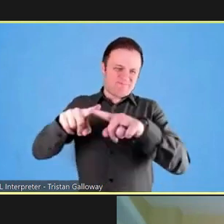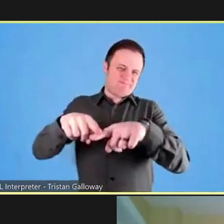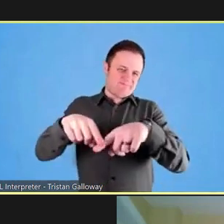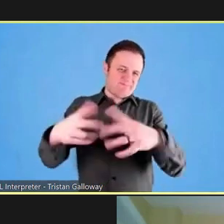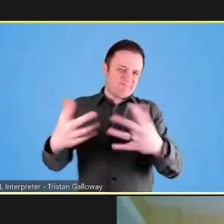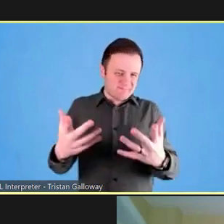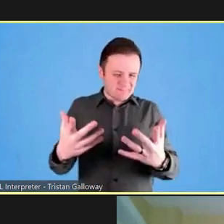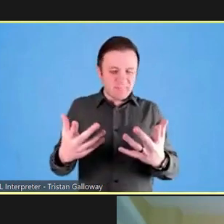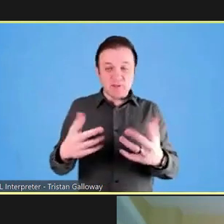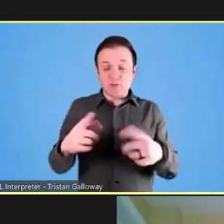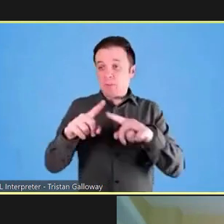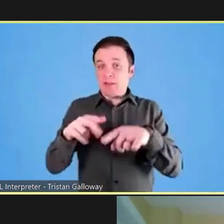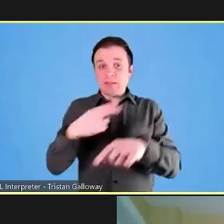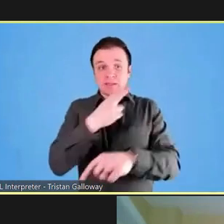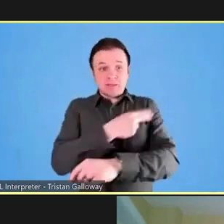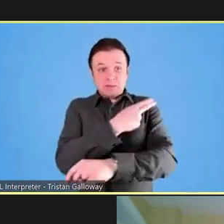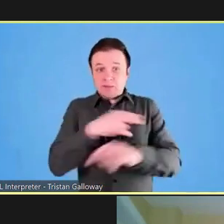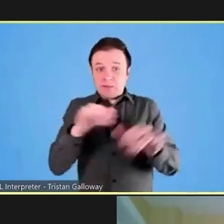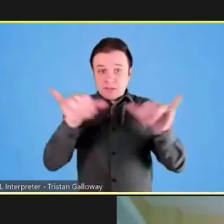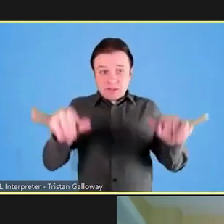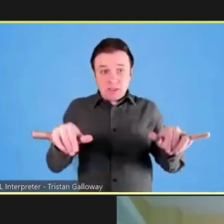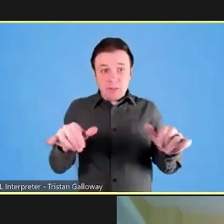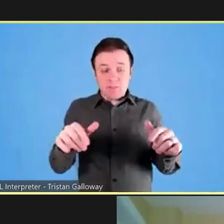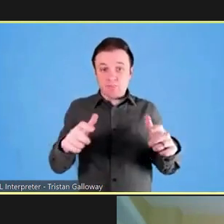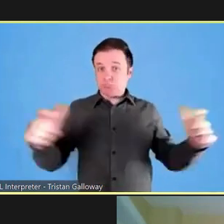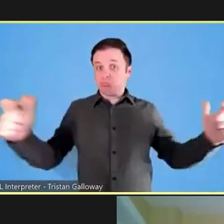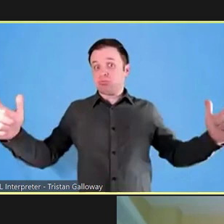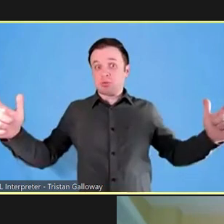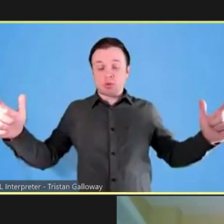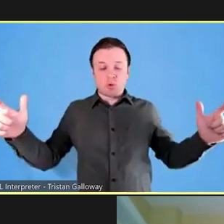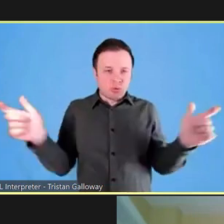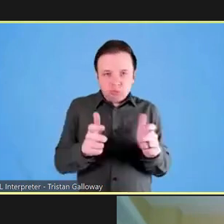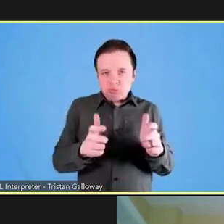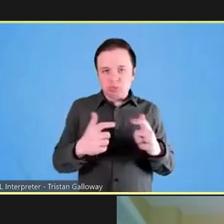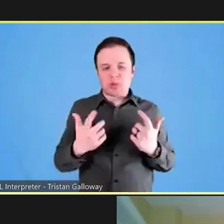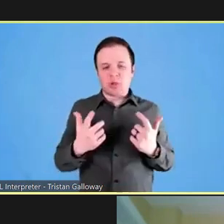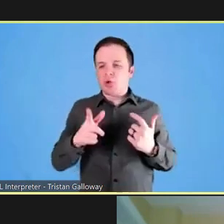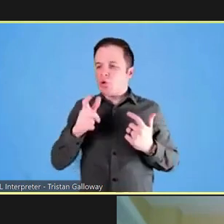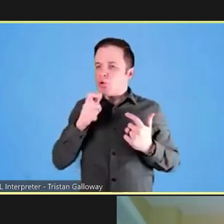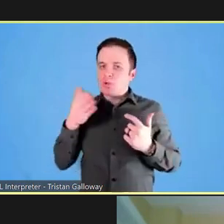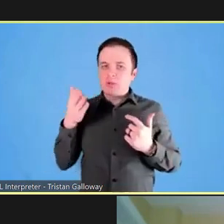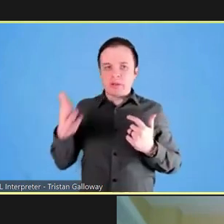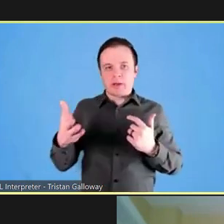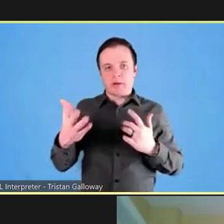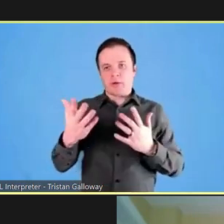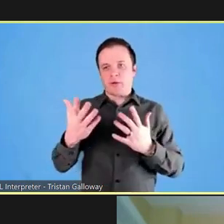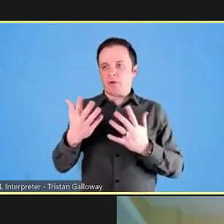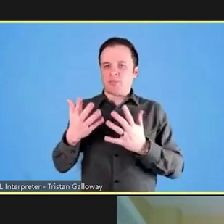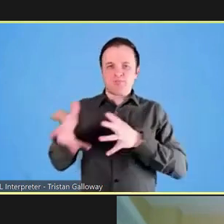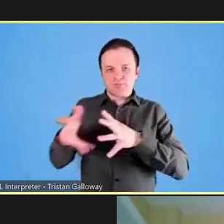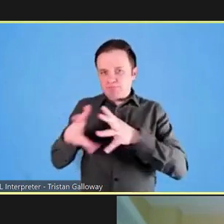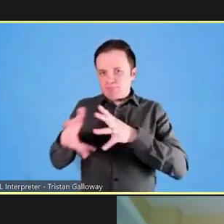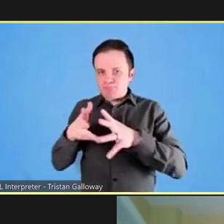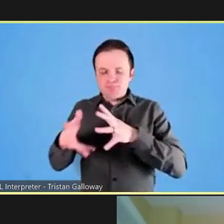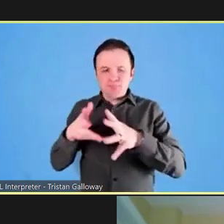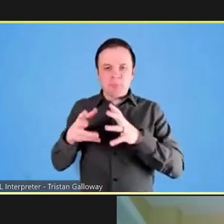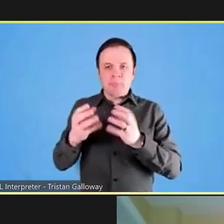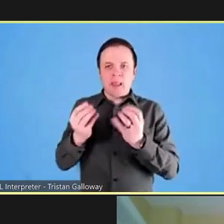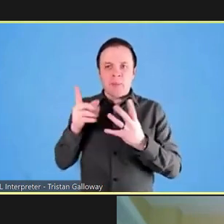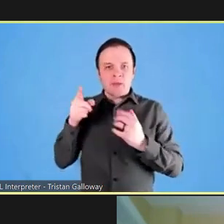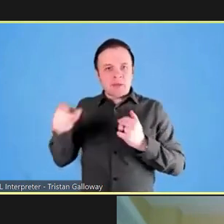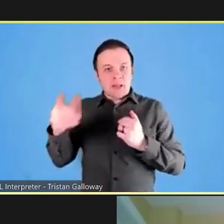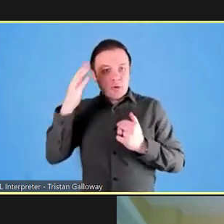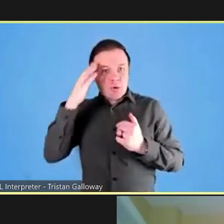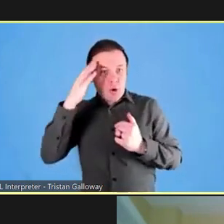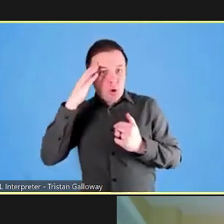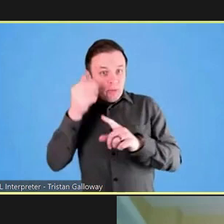how big your hospital system is, who you have engaged at the table, how much information they know